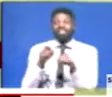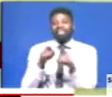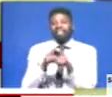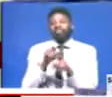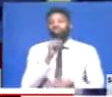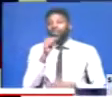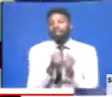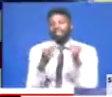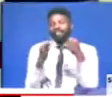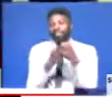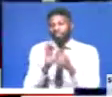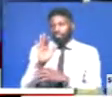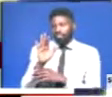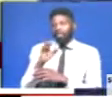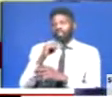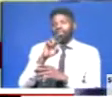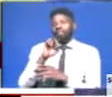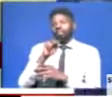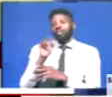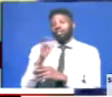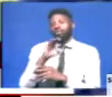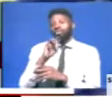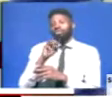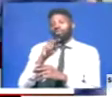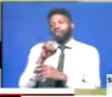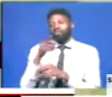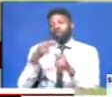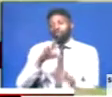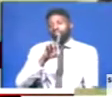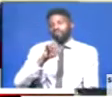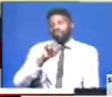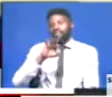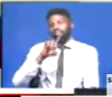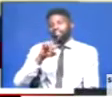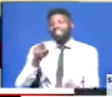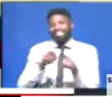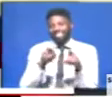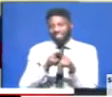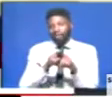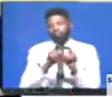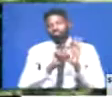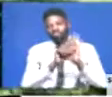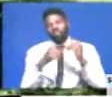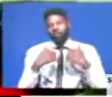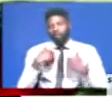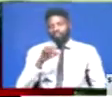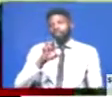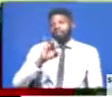Green Commando Sports Club midfielder David Odoyo, while the attack has seen the arrival of Eric Otieno from Wazito